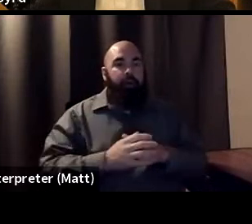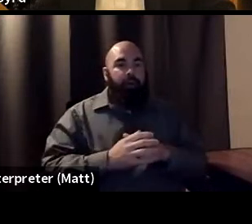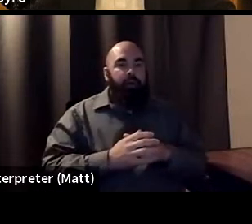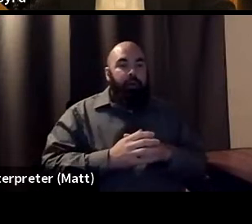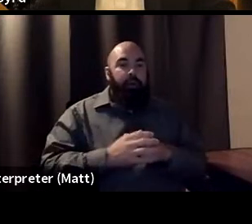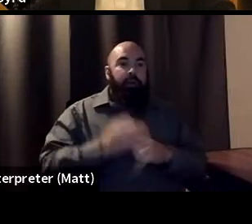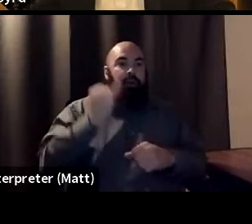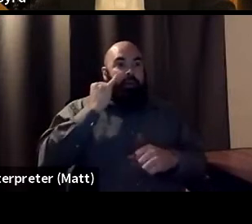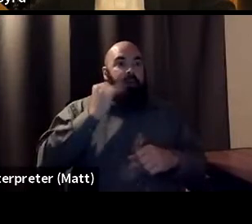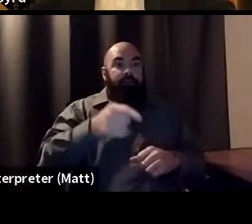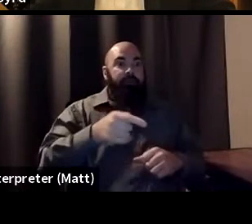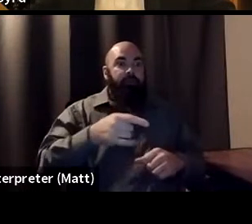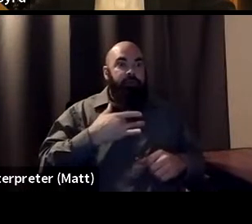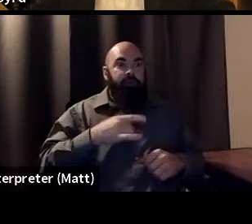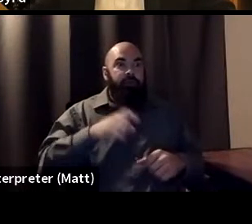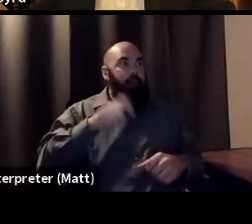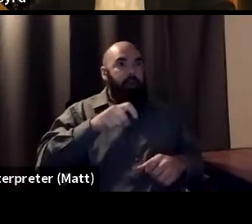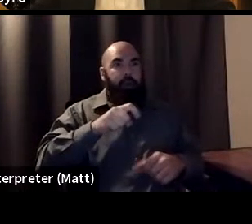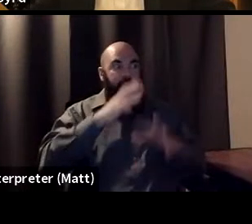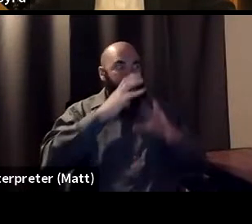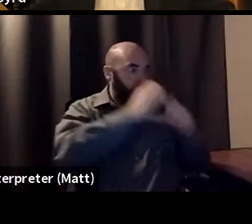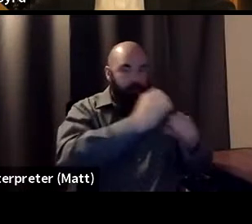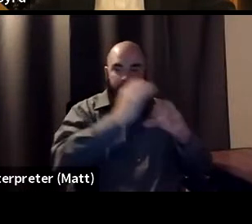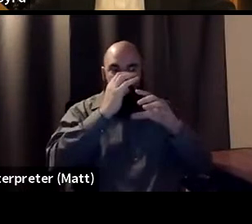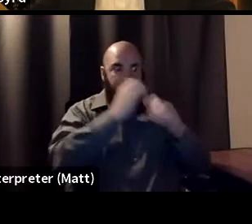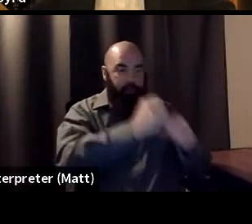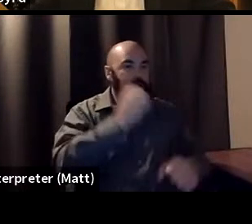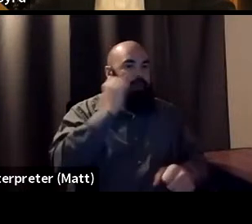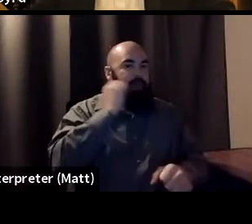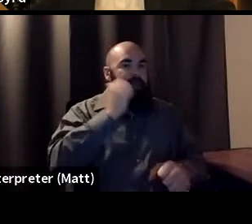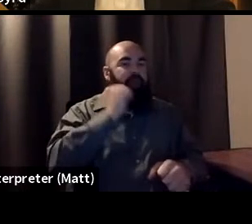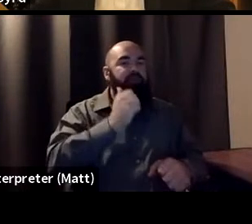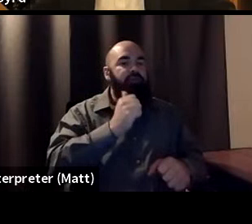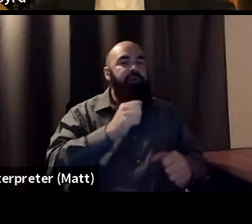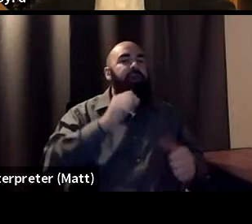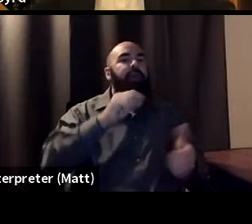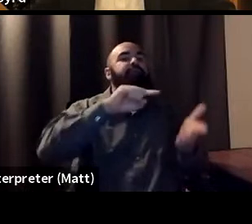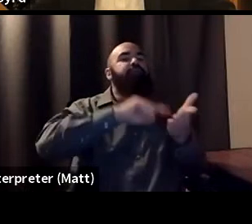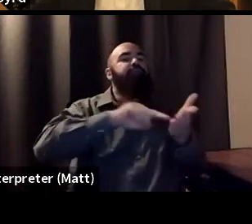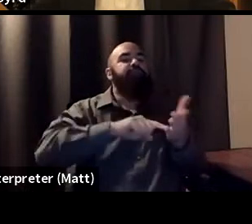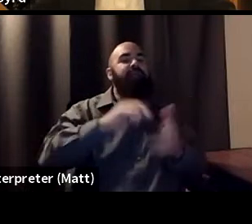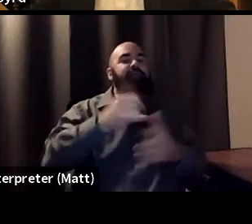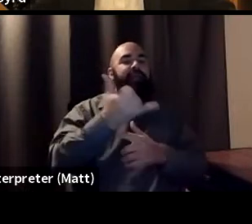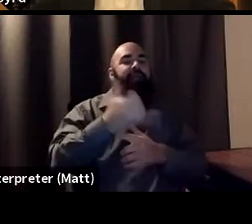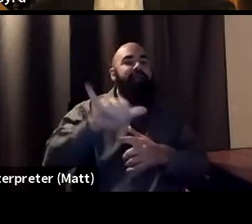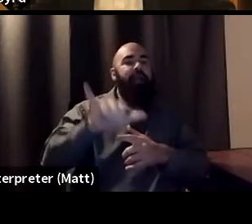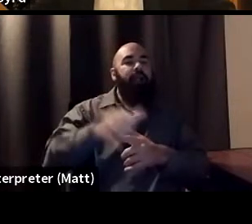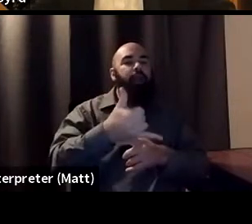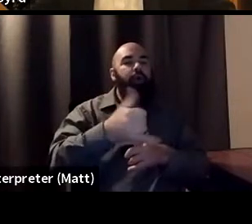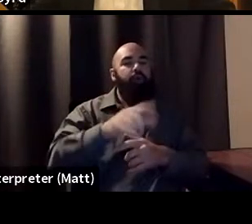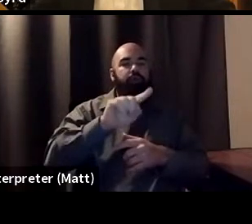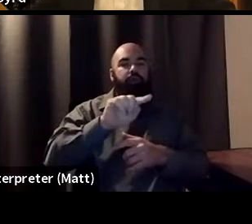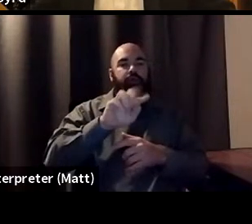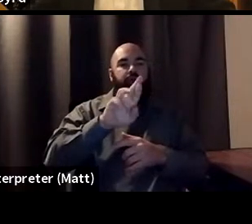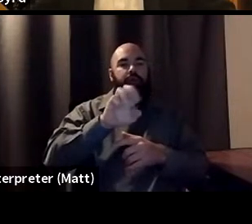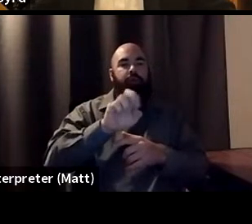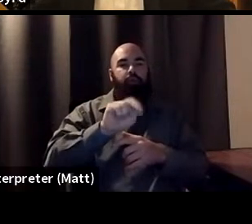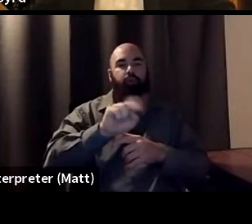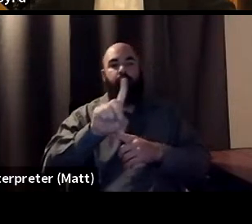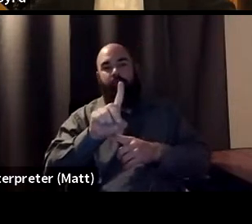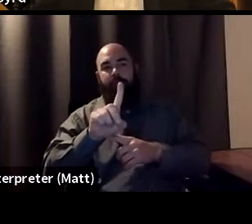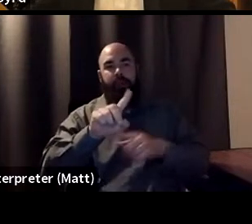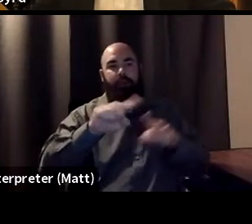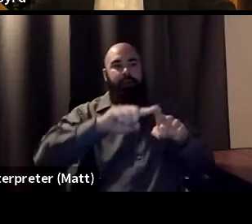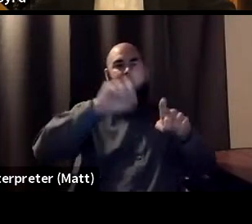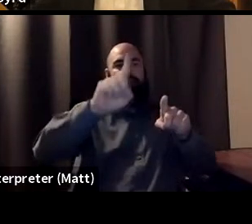control yourself and you have to go to the VDH website daily, look at the yellow trend line. The yellow trend line gives a better indication of how